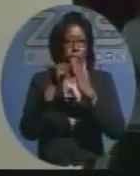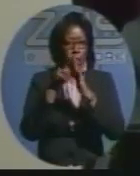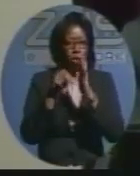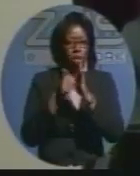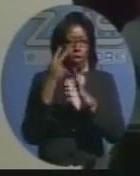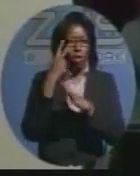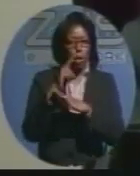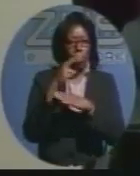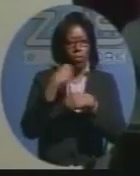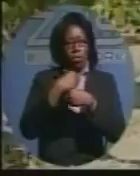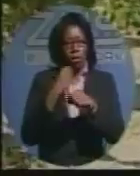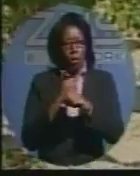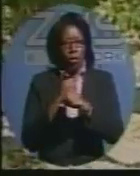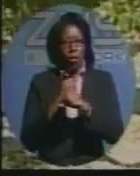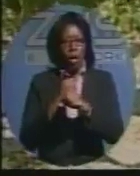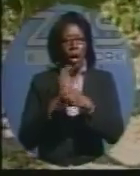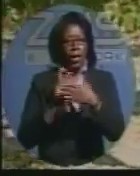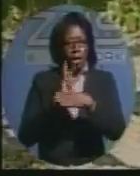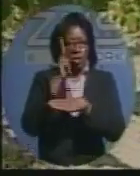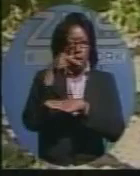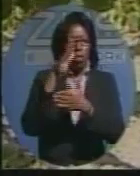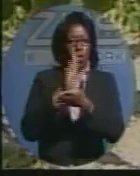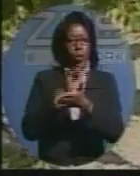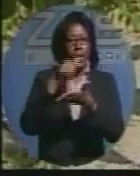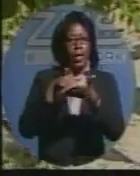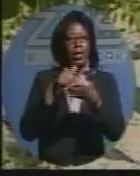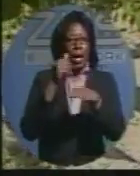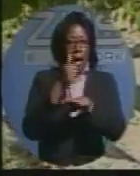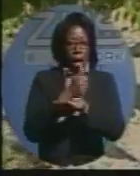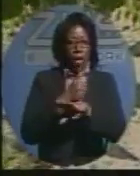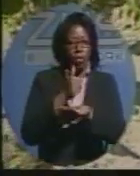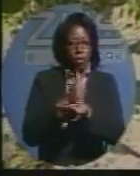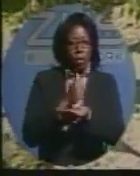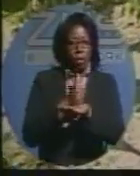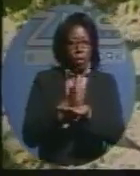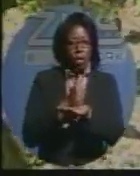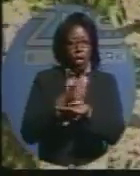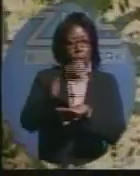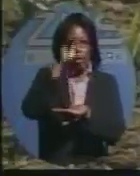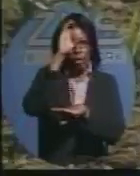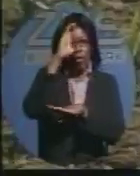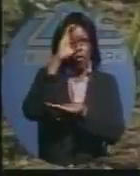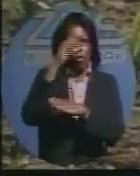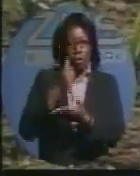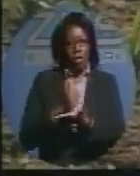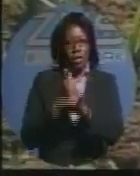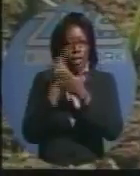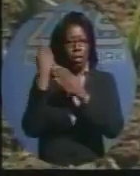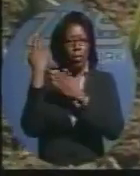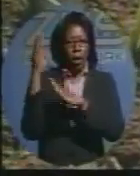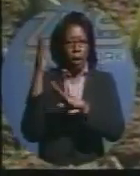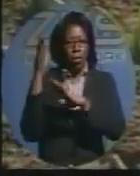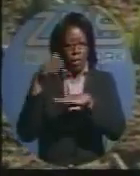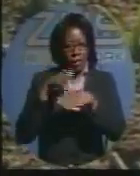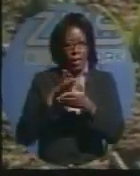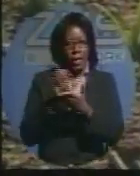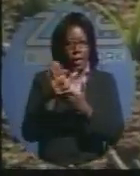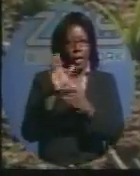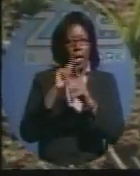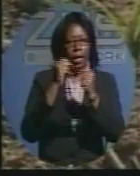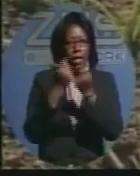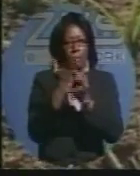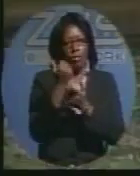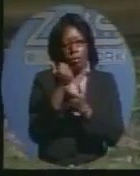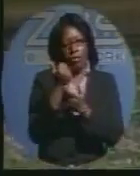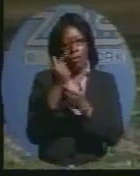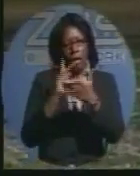at establishing an agricultural school in Andros. In fact, Cuban authorities have pledged to assist the Bahamas by sending a team of 15